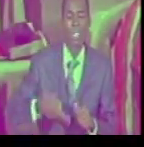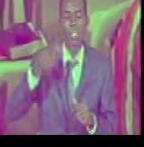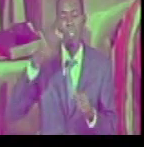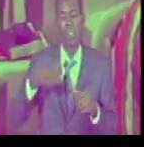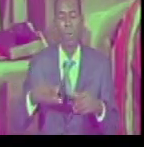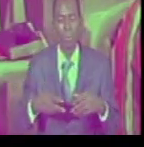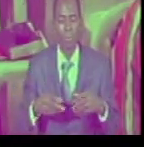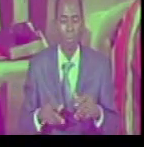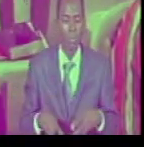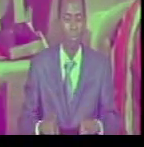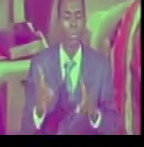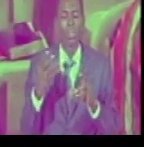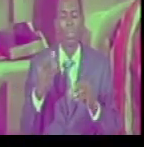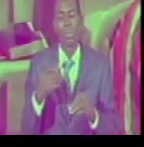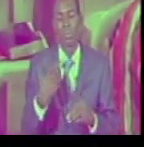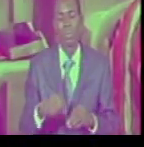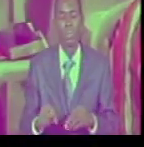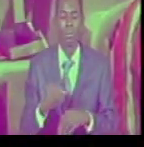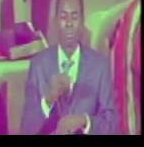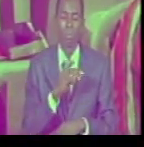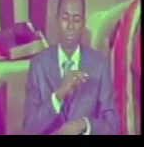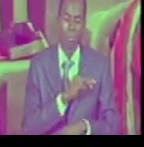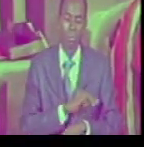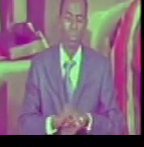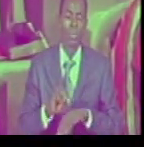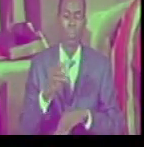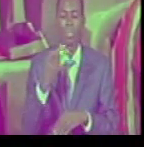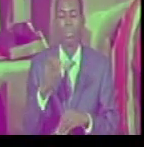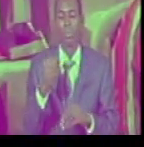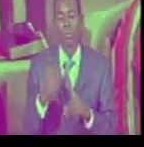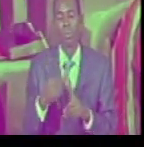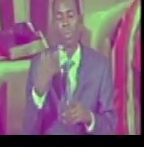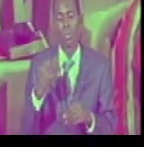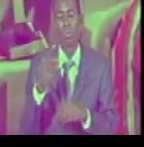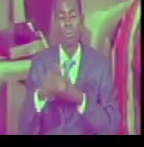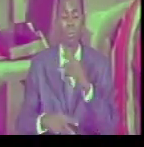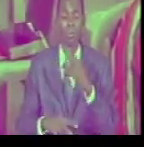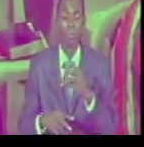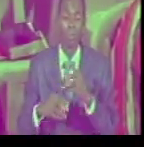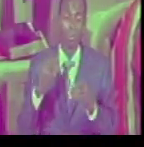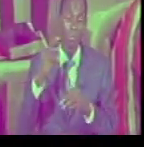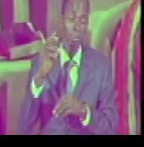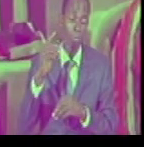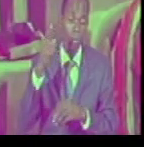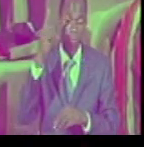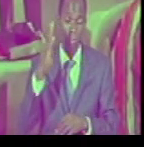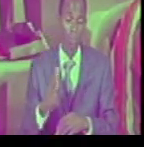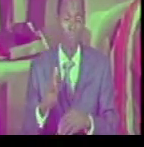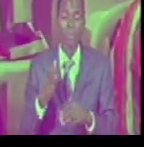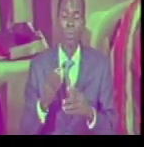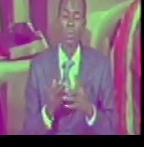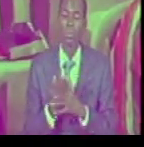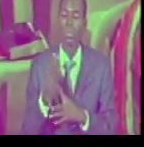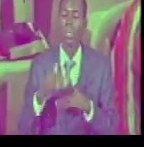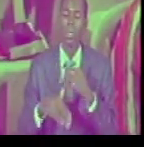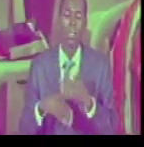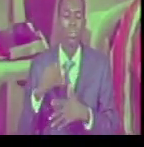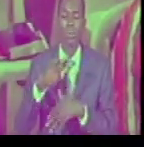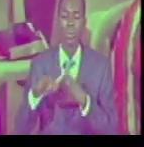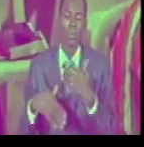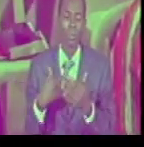the ministration of the Word of God. Worldwide, the power went forth through the ministration of the Word of